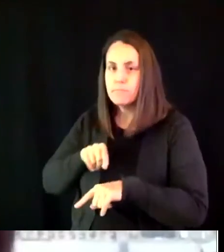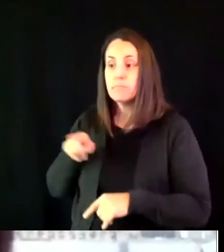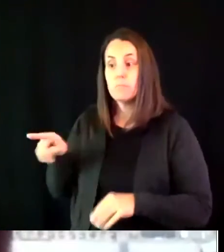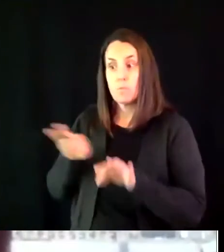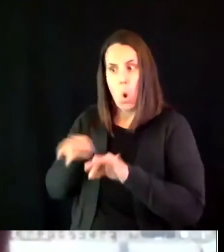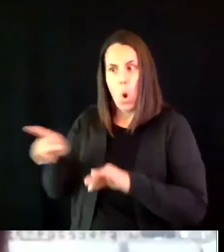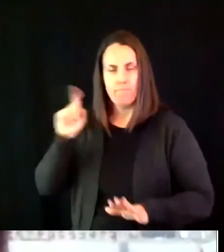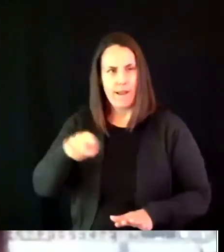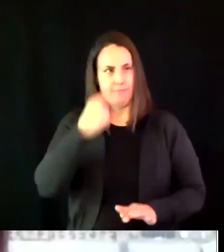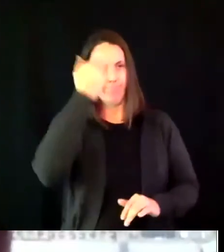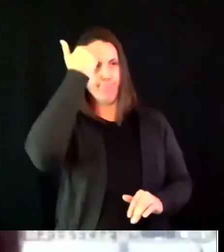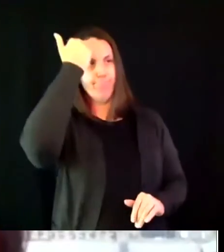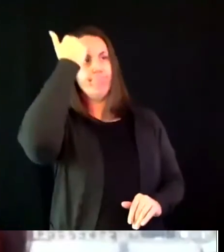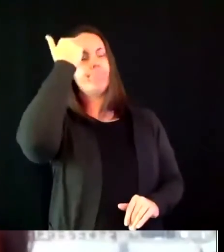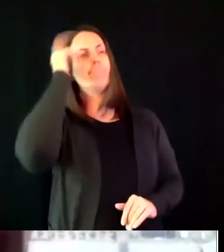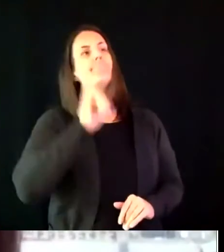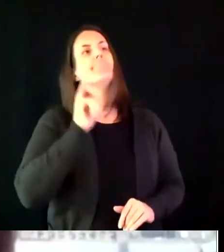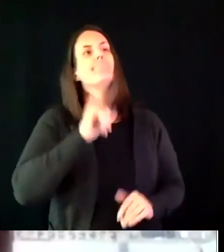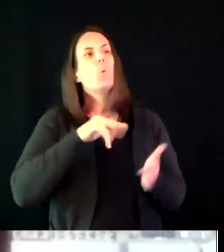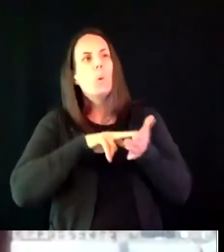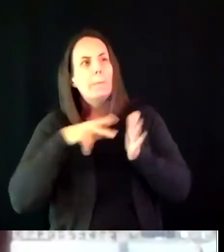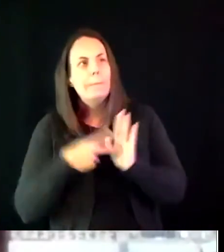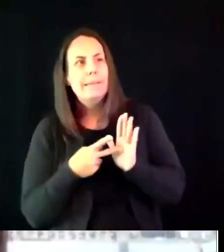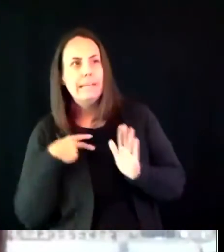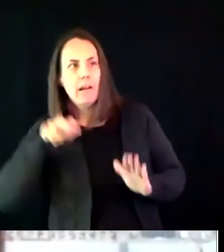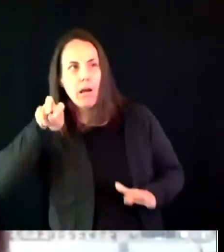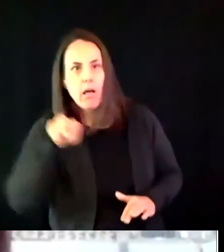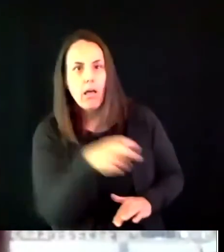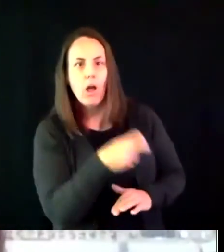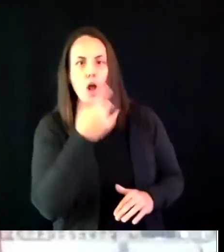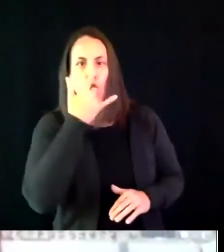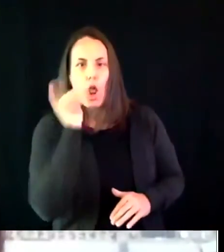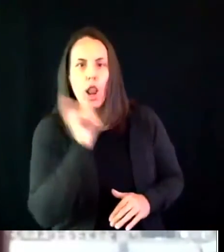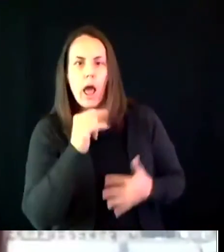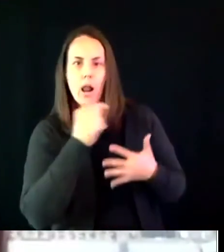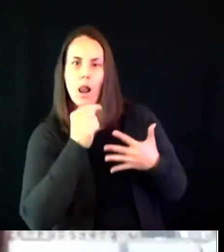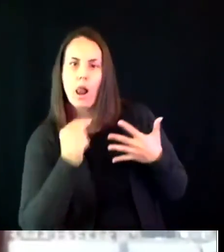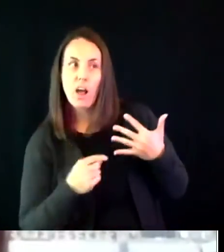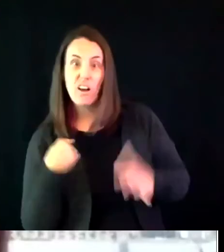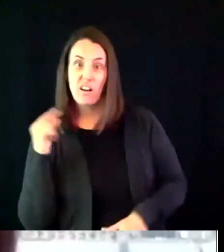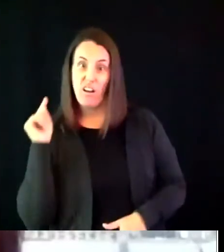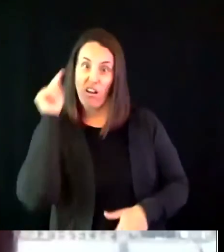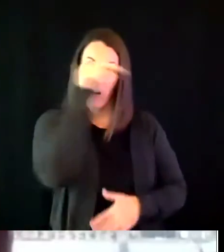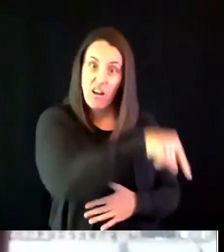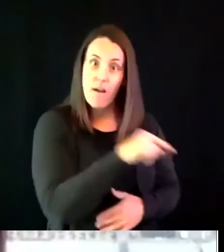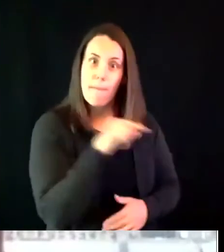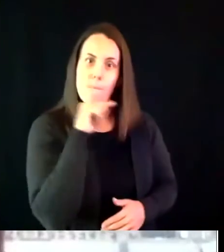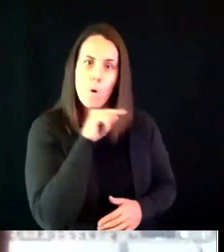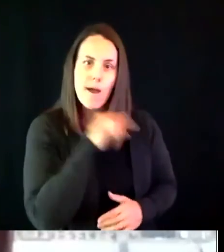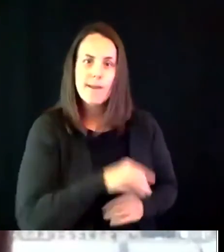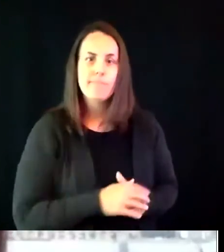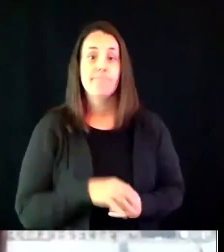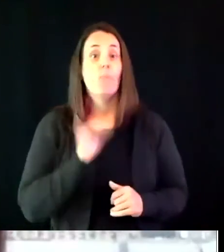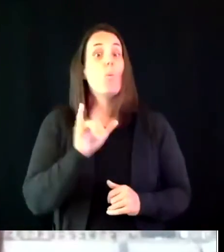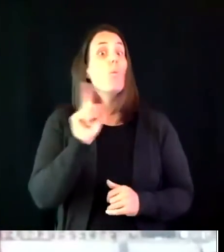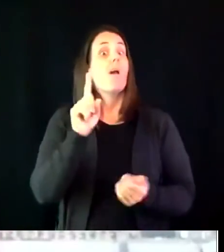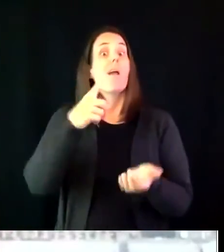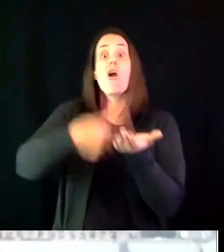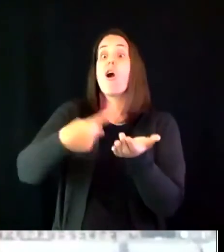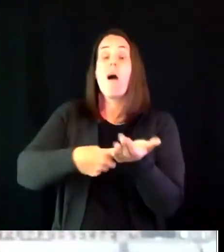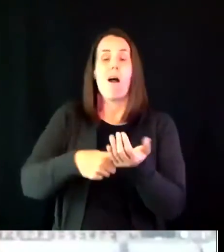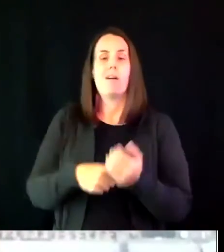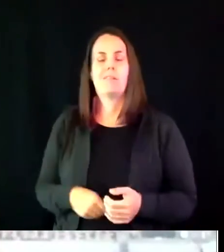care will be down here. So that conversation happens at the bedside with the care team at the hospital before they are